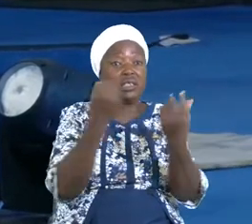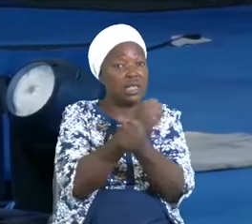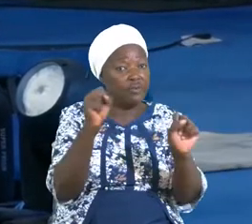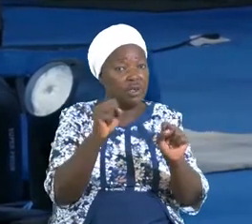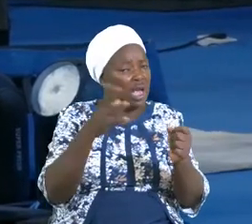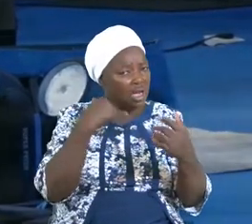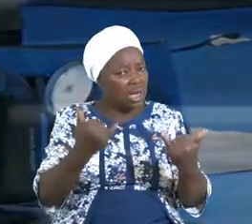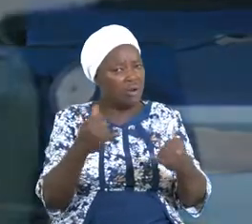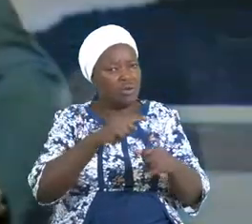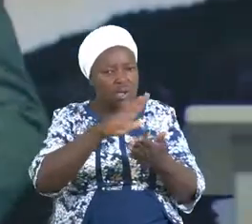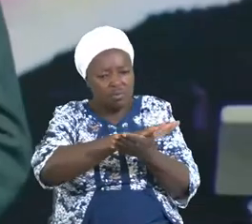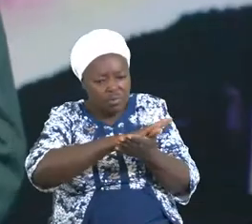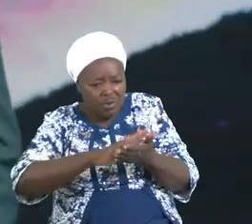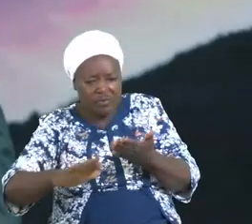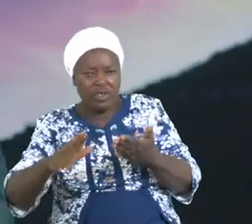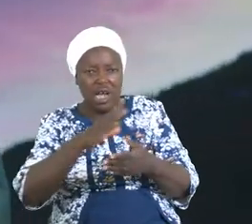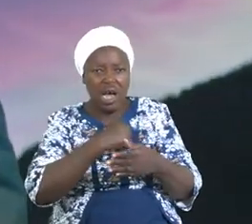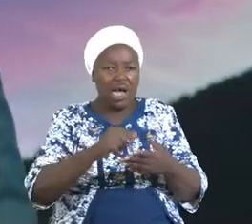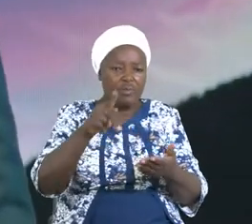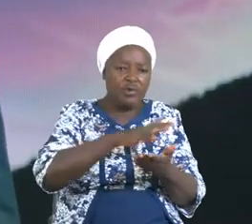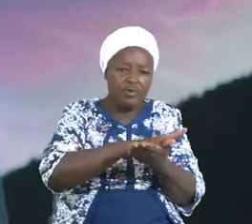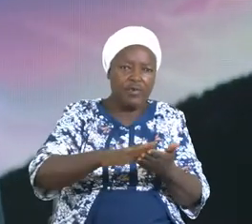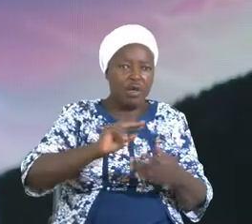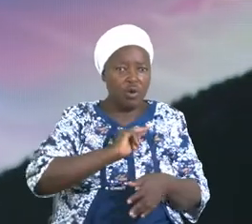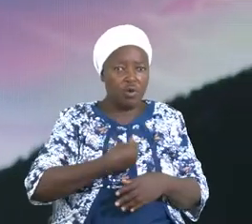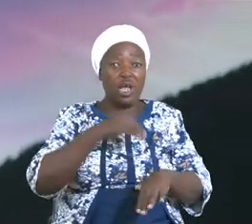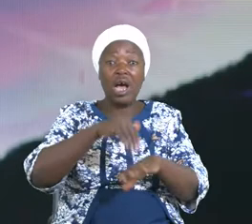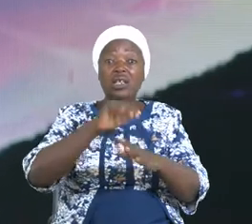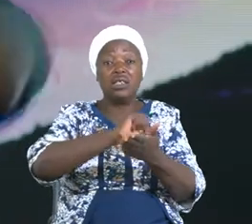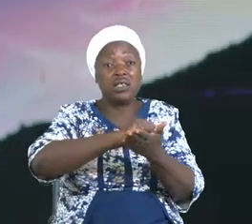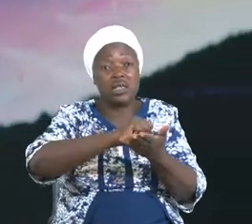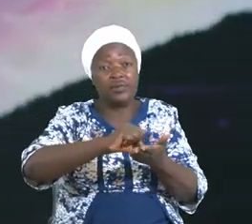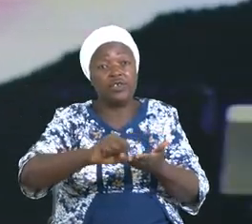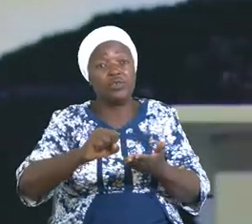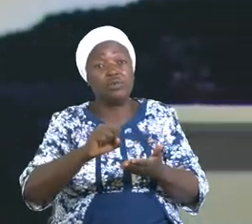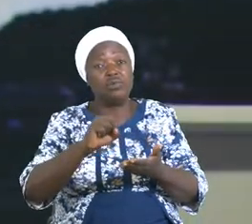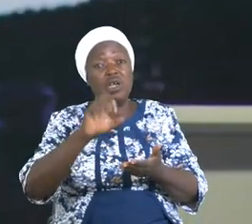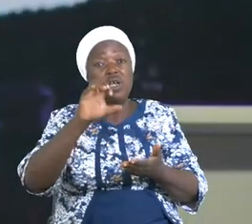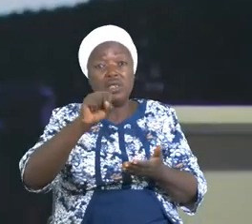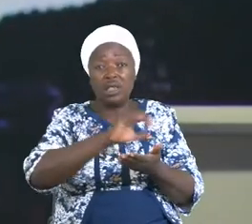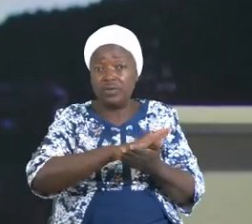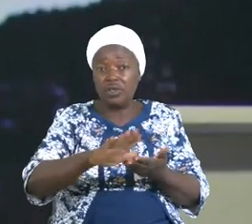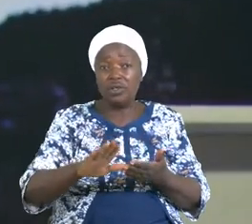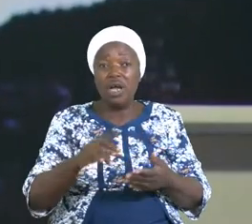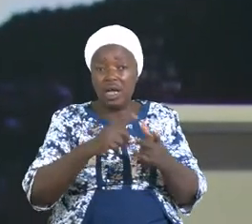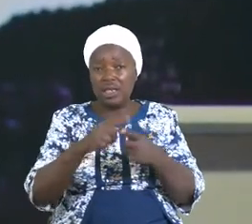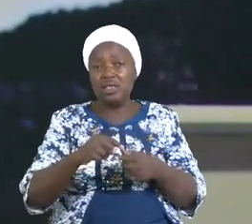and purifies us at sanctification. Salvation by